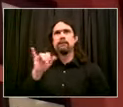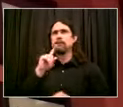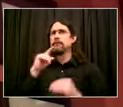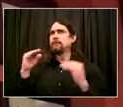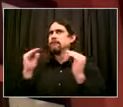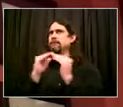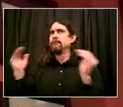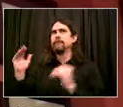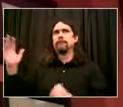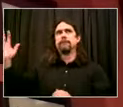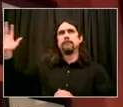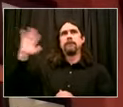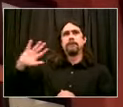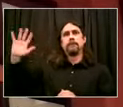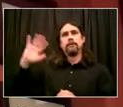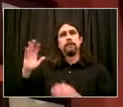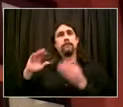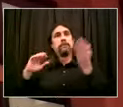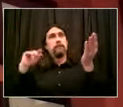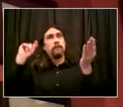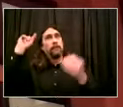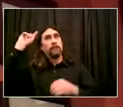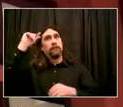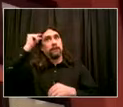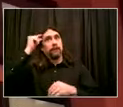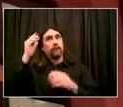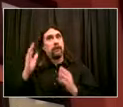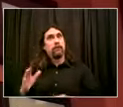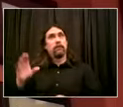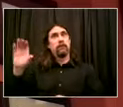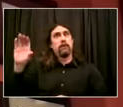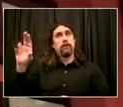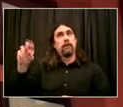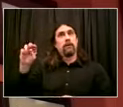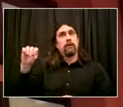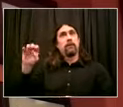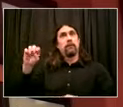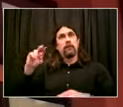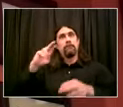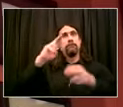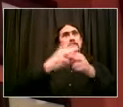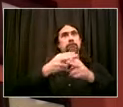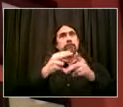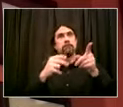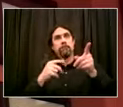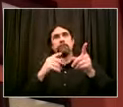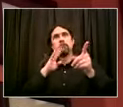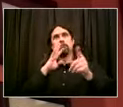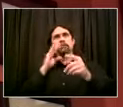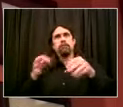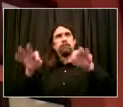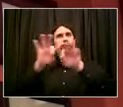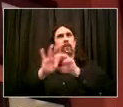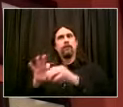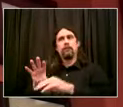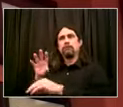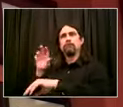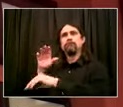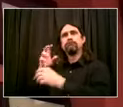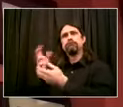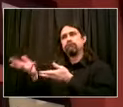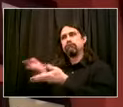with the community, as you've indicated, working closely with the Community Advisory Council, laser focus on working with you, the